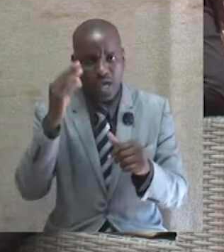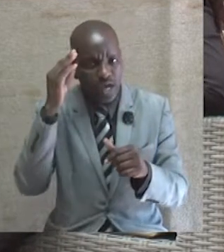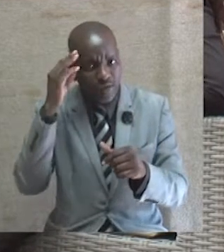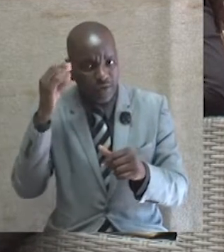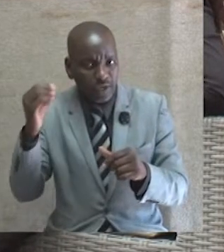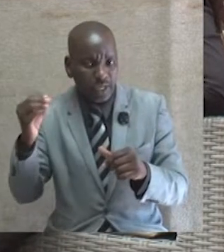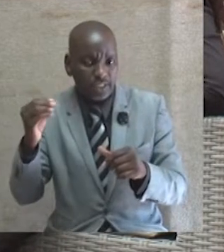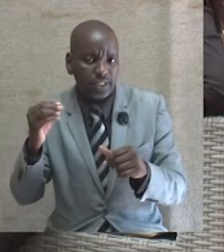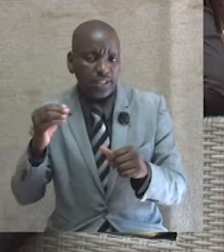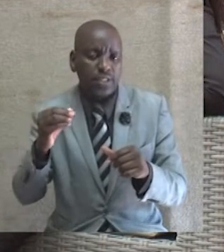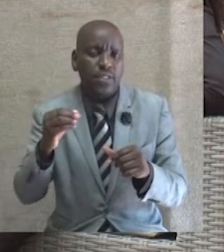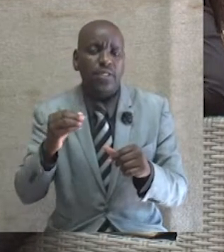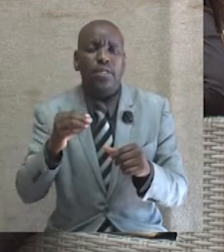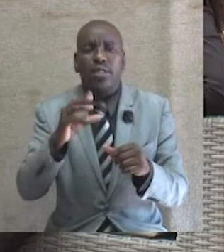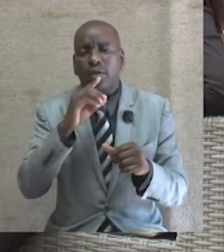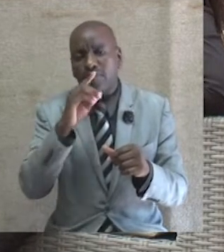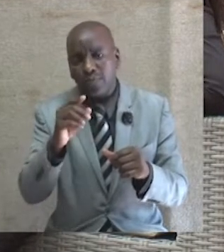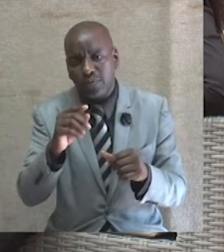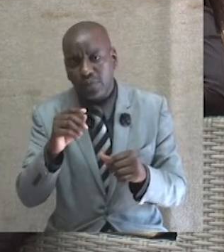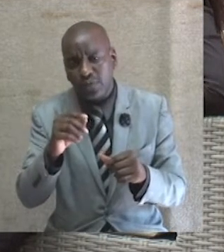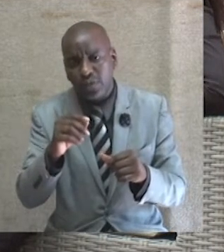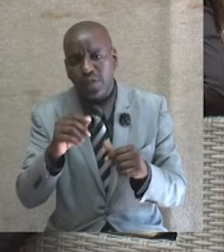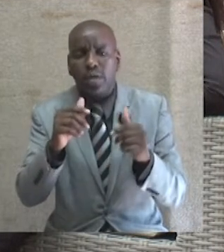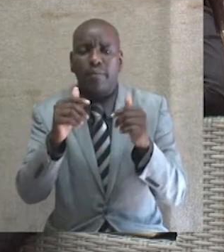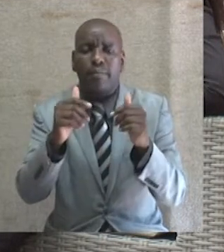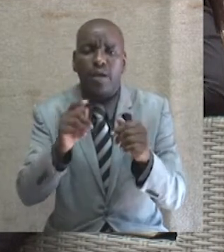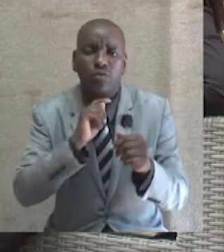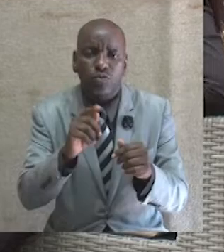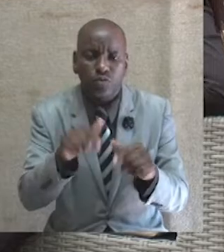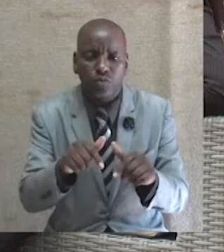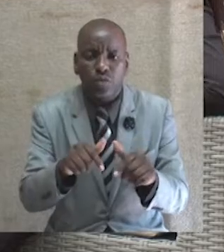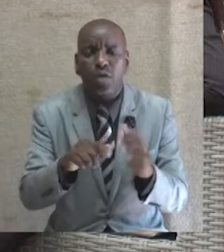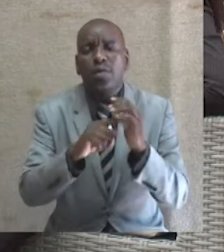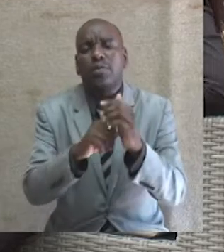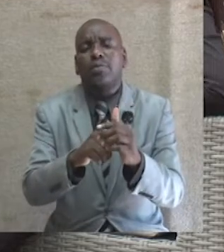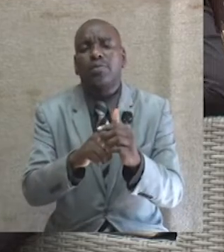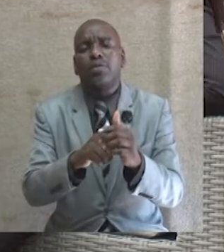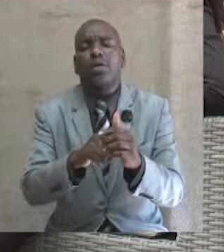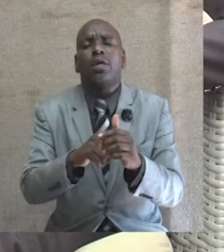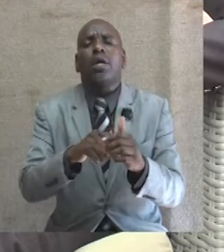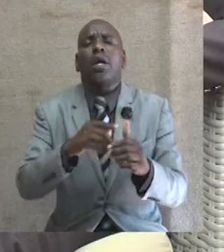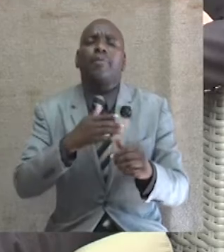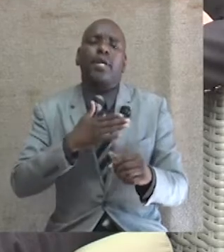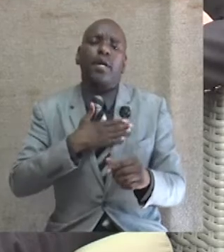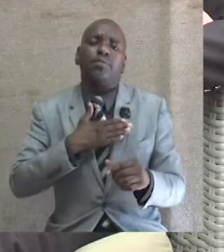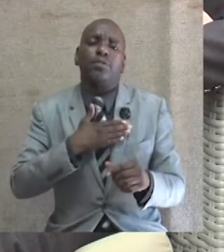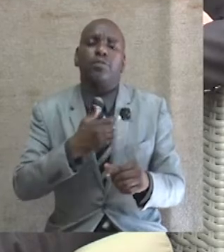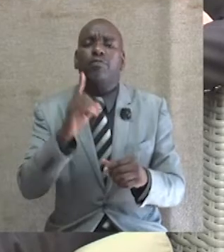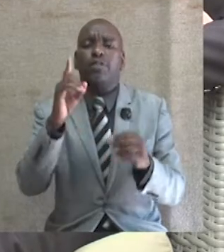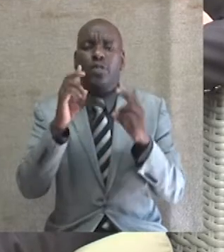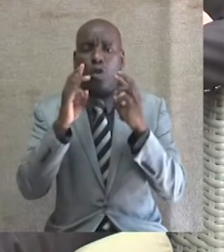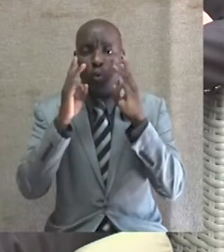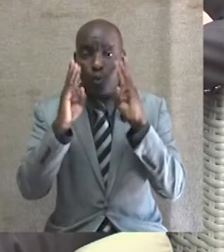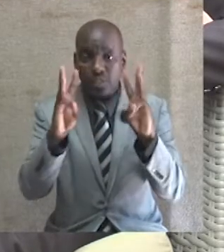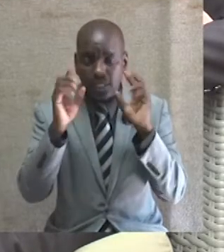also not forget about the access to justice aspect of it. The first person to be told then automatically becomes the